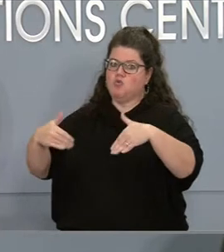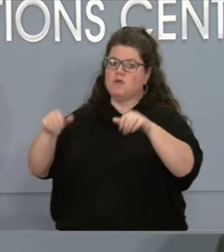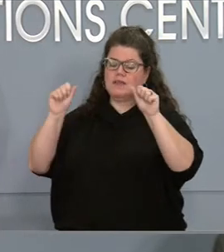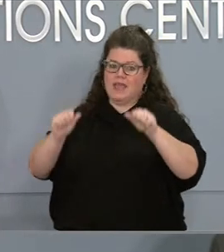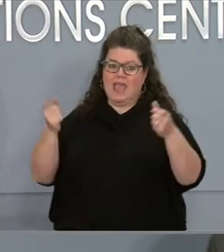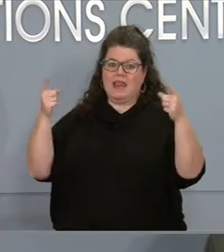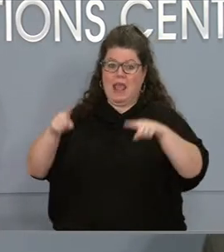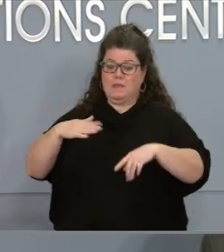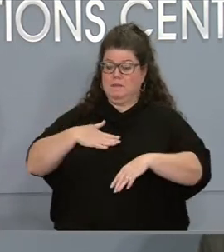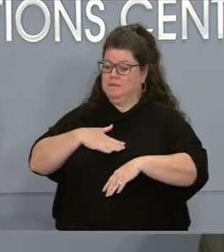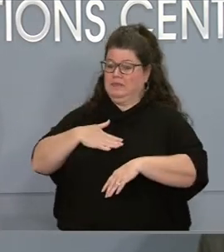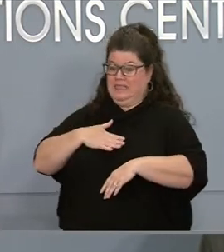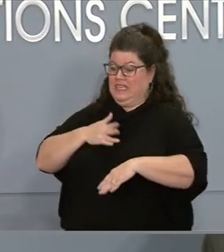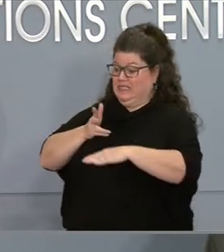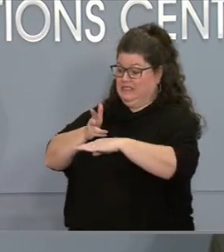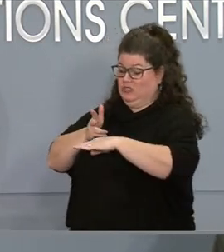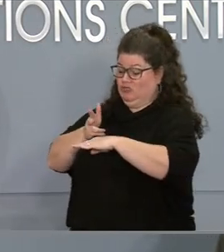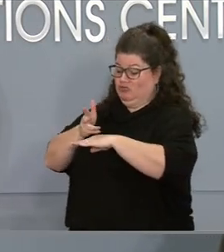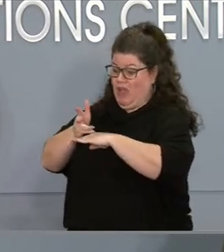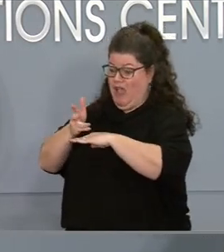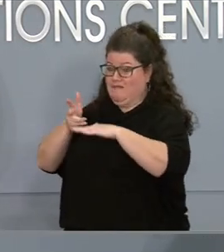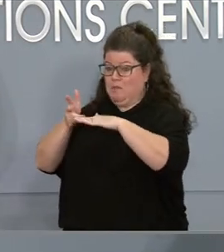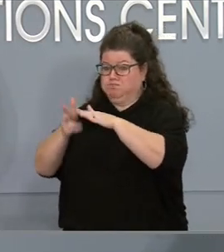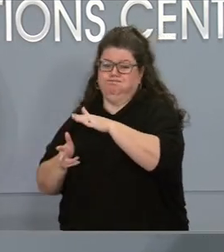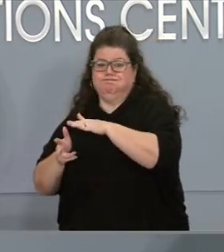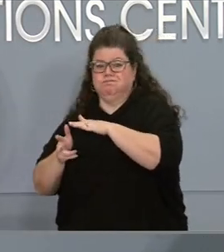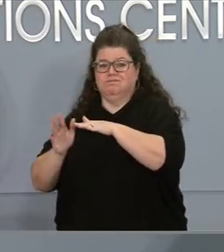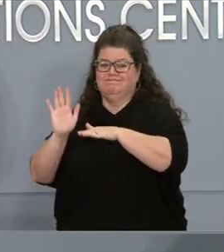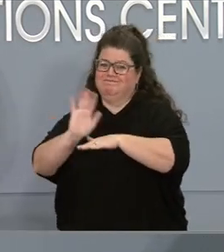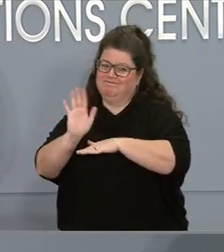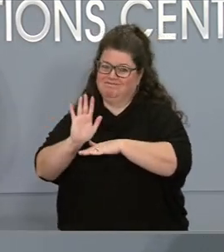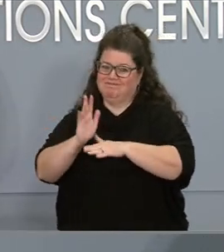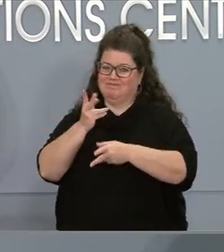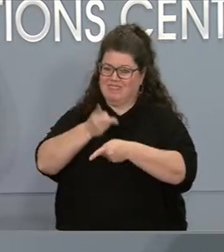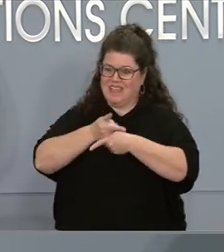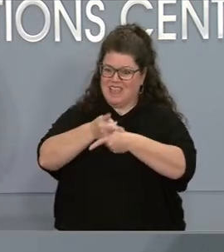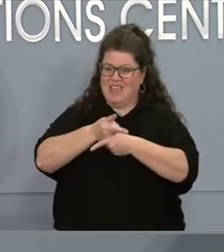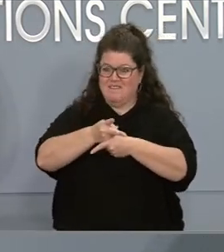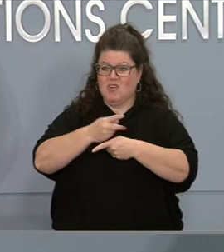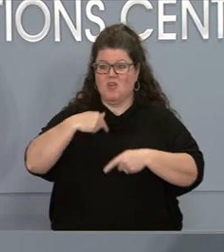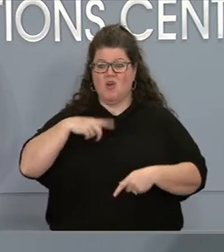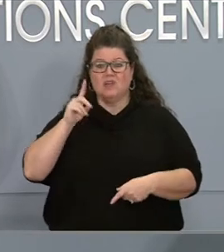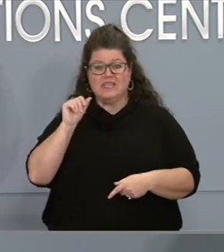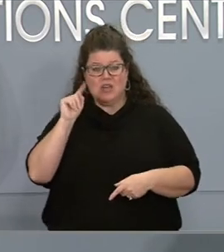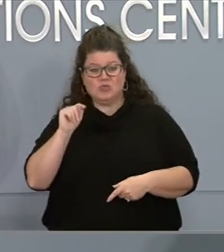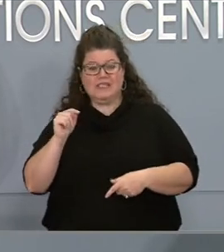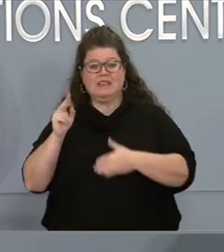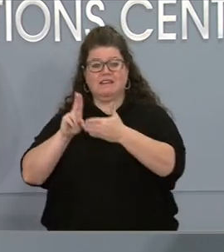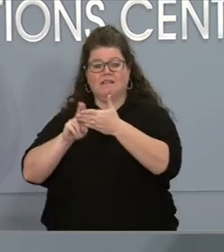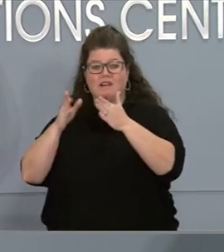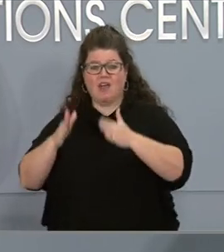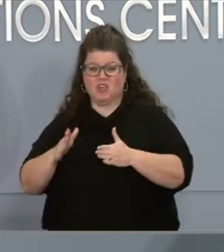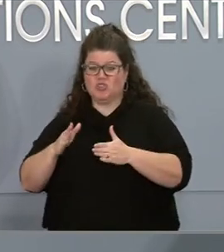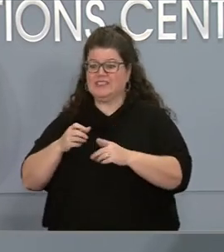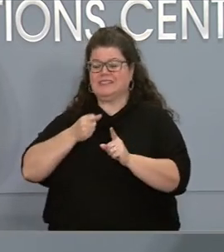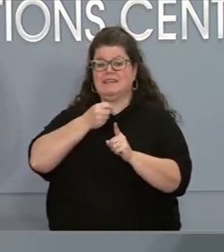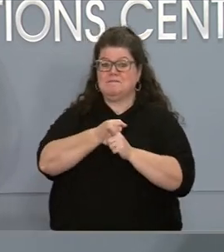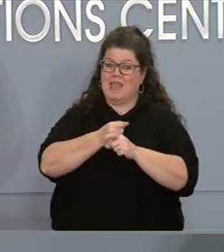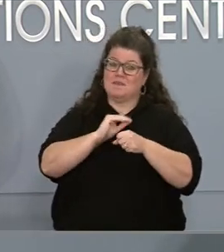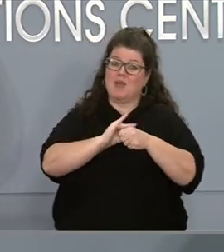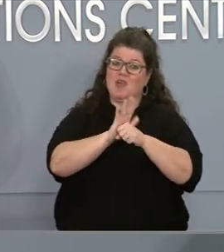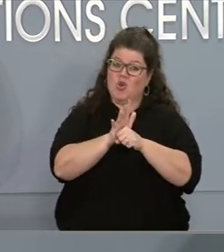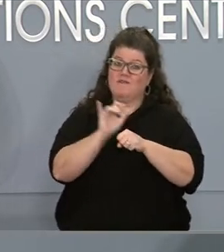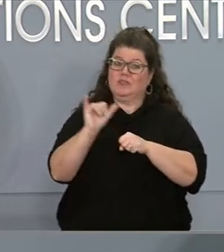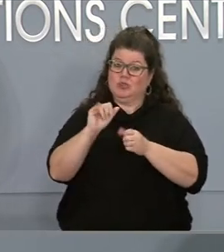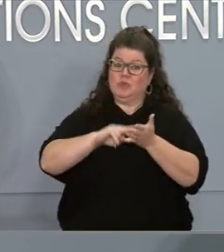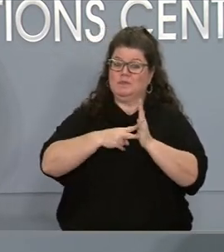flooded roads. Understand that like all industries, NCDOT staff and our contract resources have been impacted by COVID-19